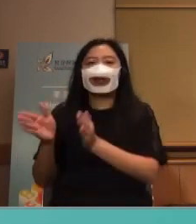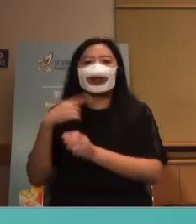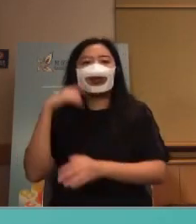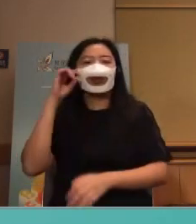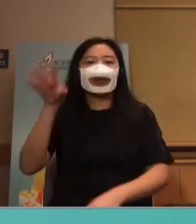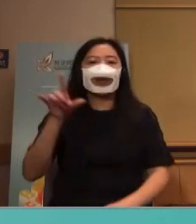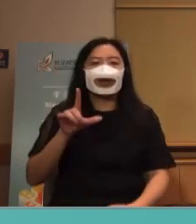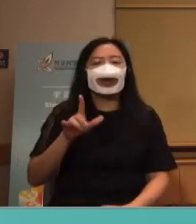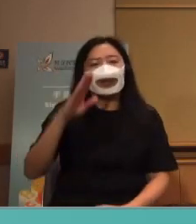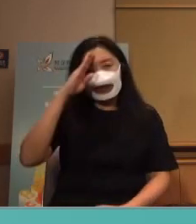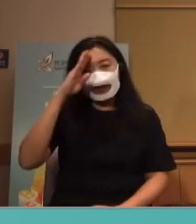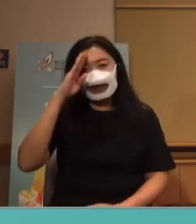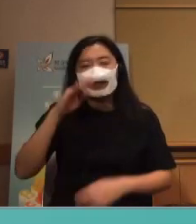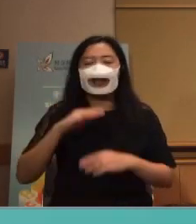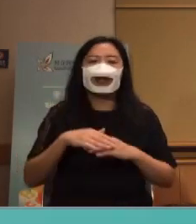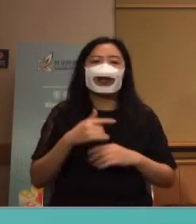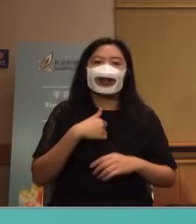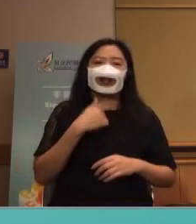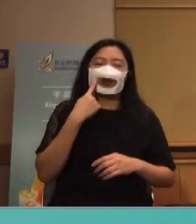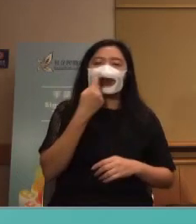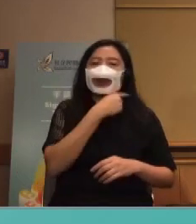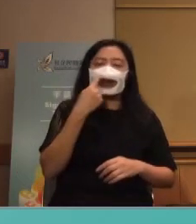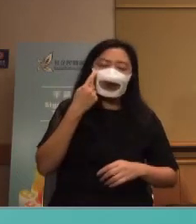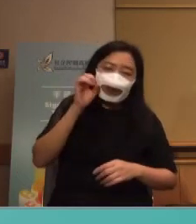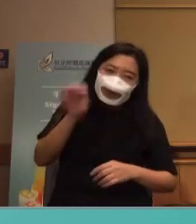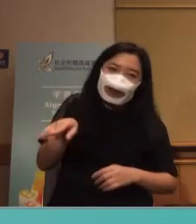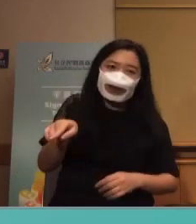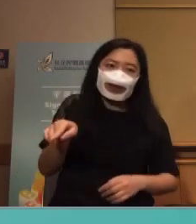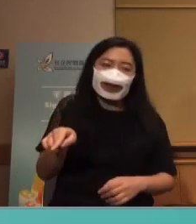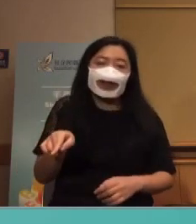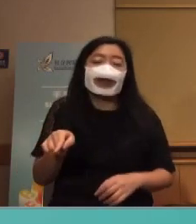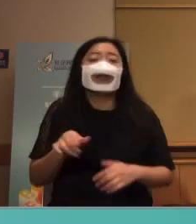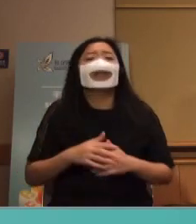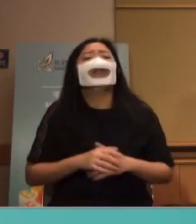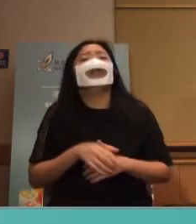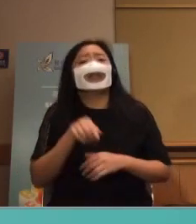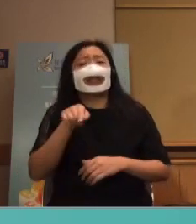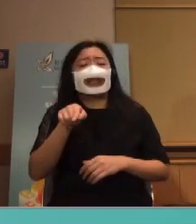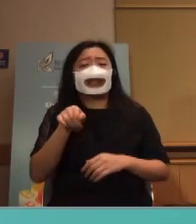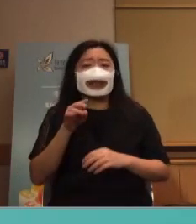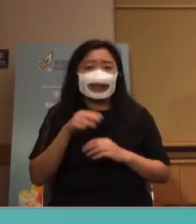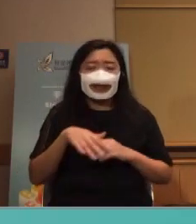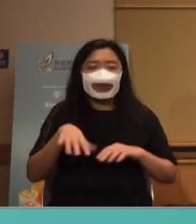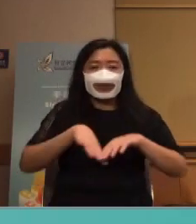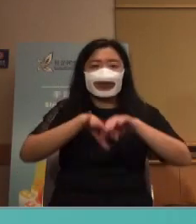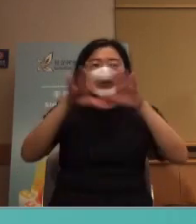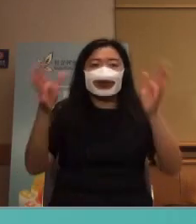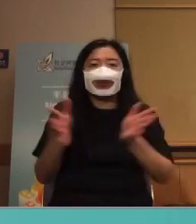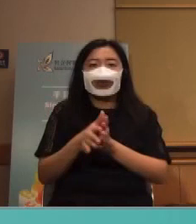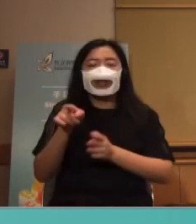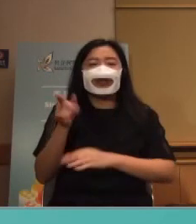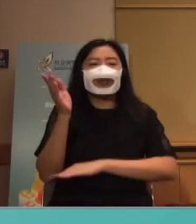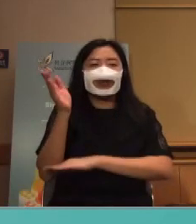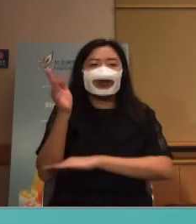you this, but you are the slightly more senior person on our panel. Senior person, yeah. Senior only